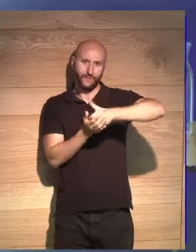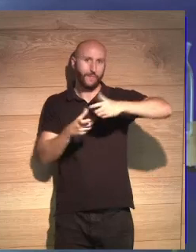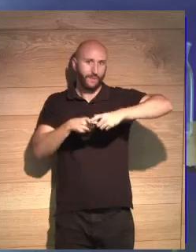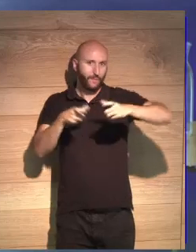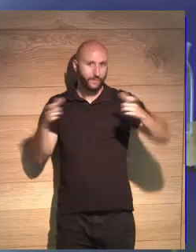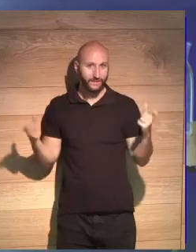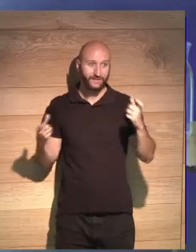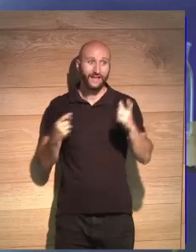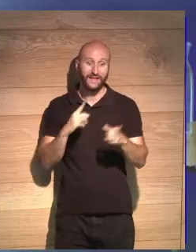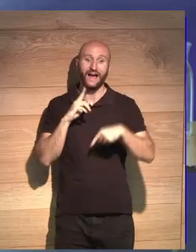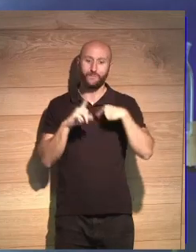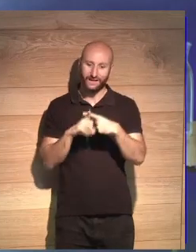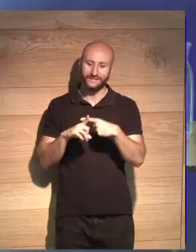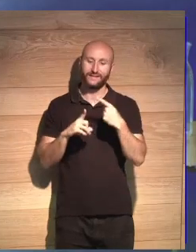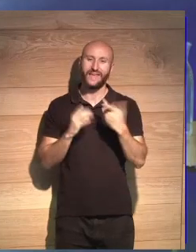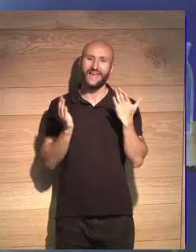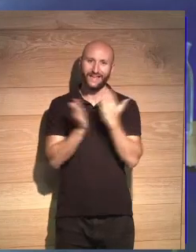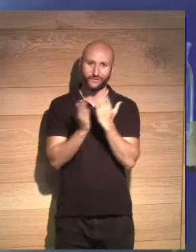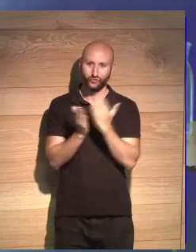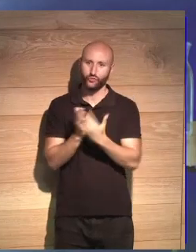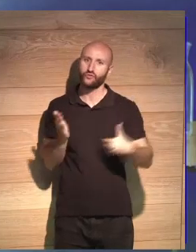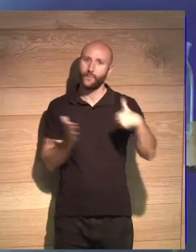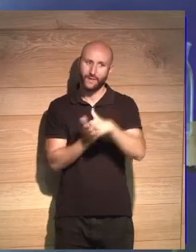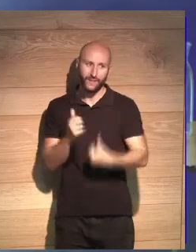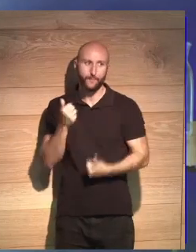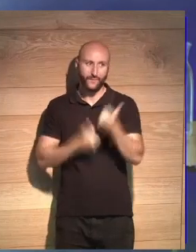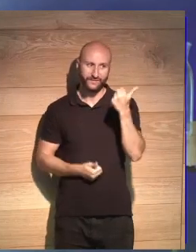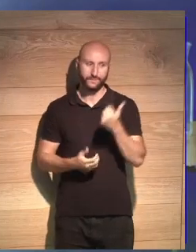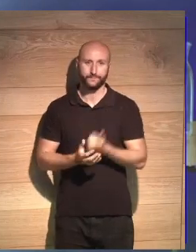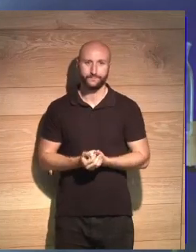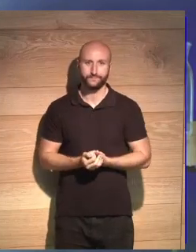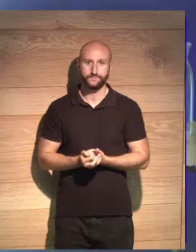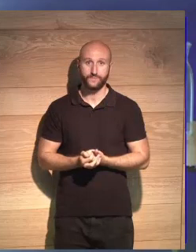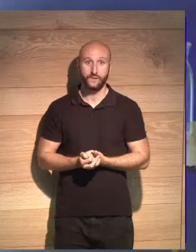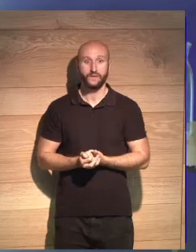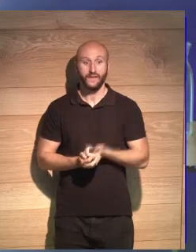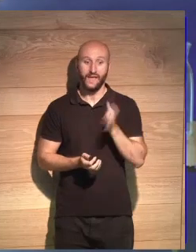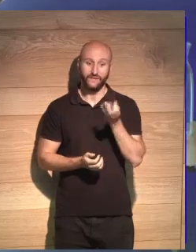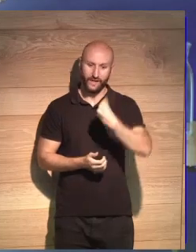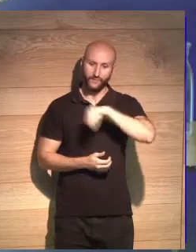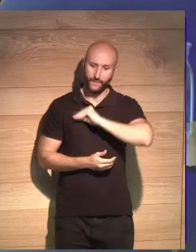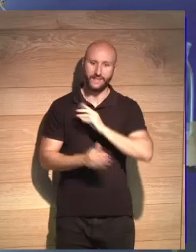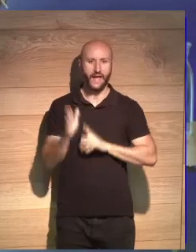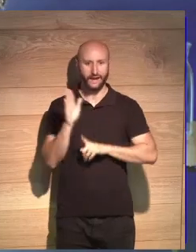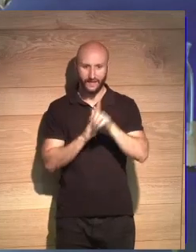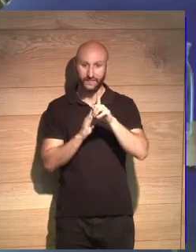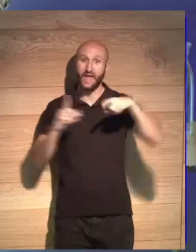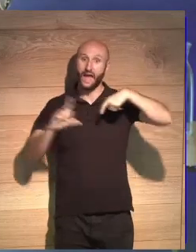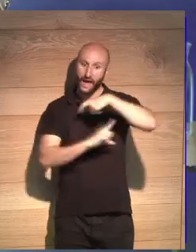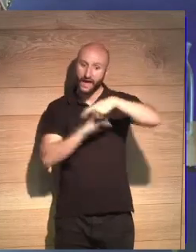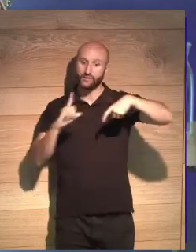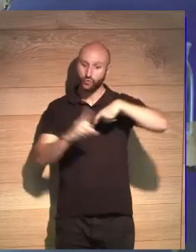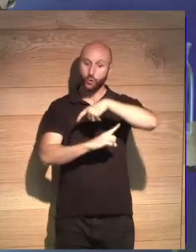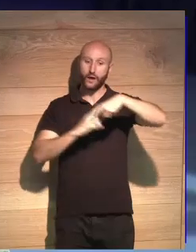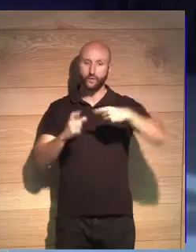it's growing. And also there's demand for studies. And it is true that this is